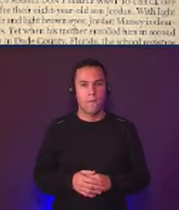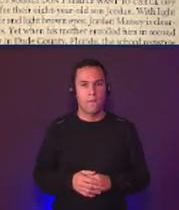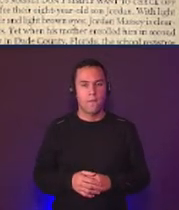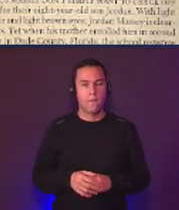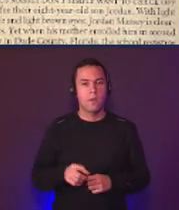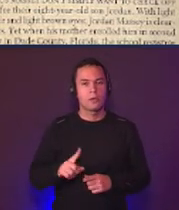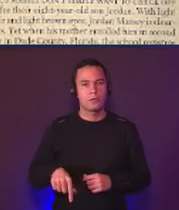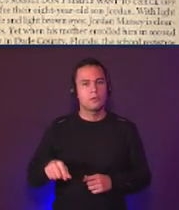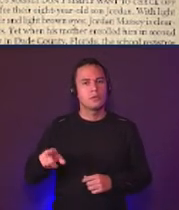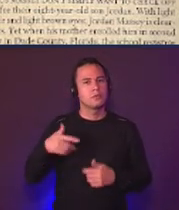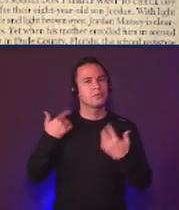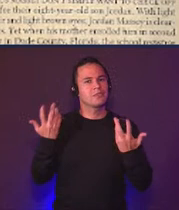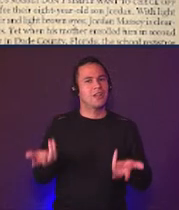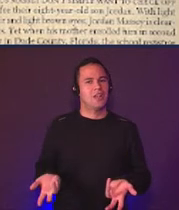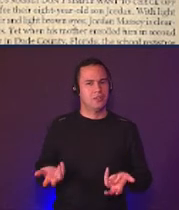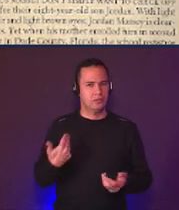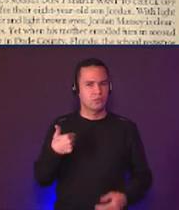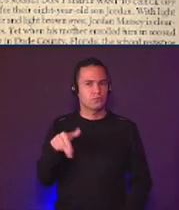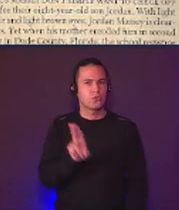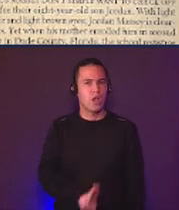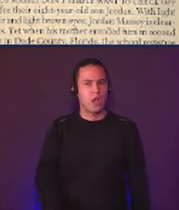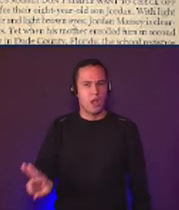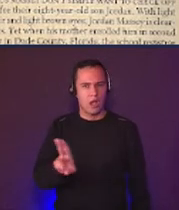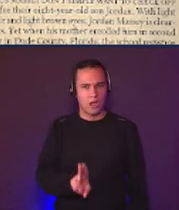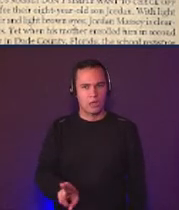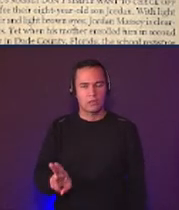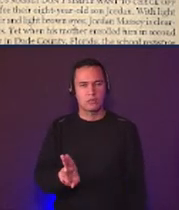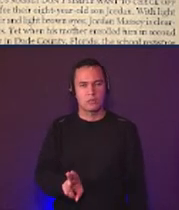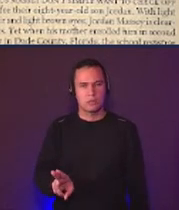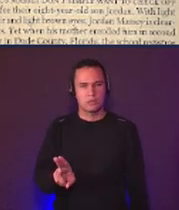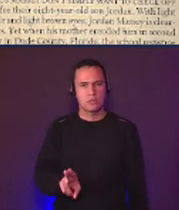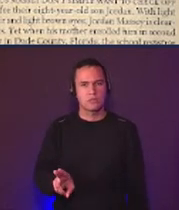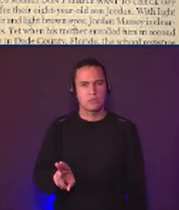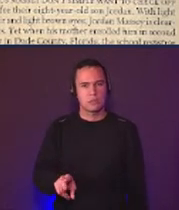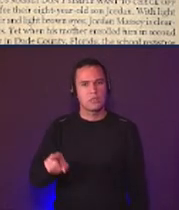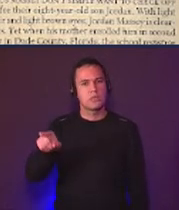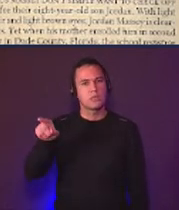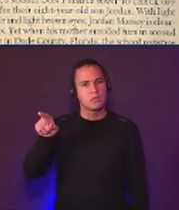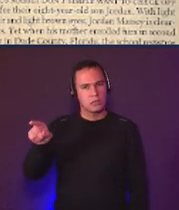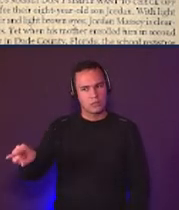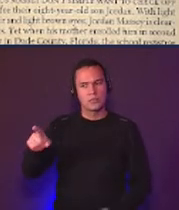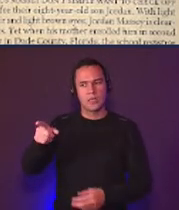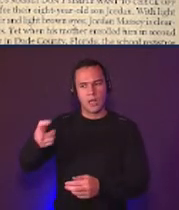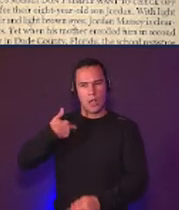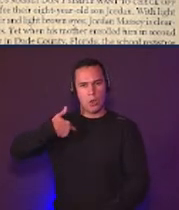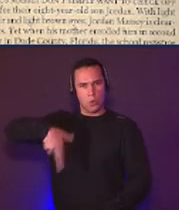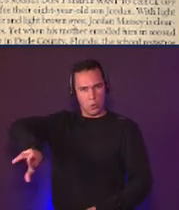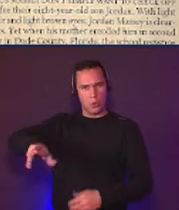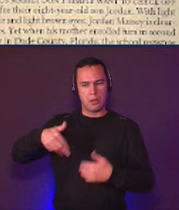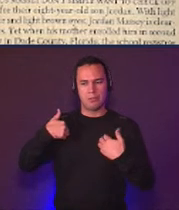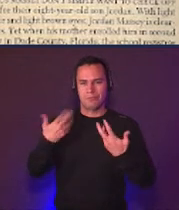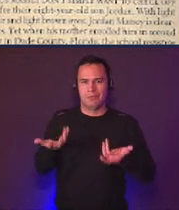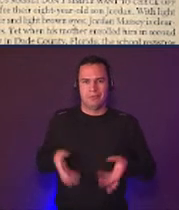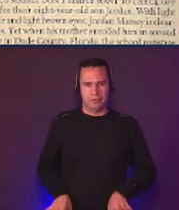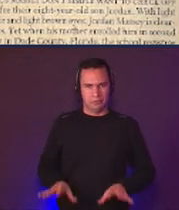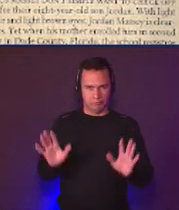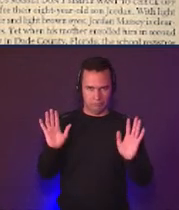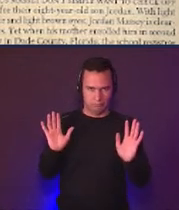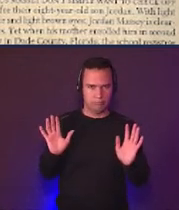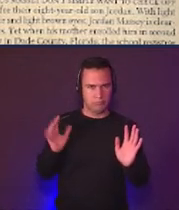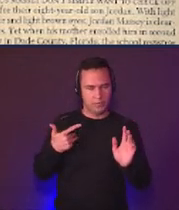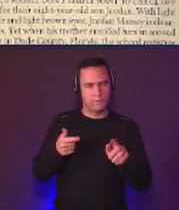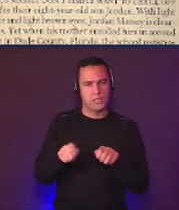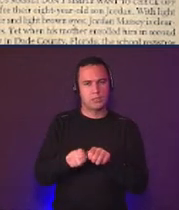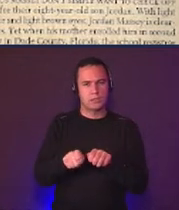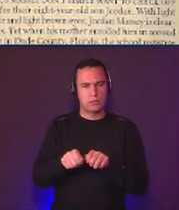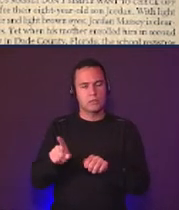weren't going to fill out the form to register their kid for school because it was against their religion. And I thought, well, that's pretty silly. You shouldn't have to do that, and that really doesn't make a lot of sense. So